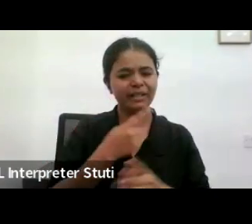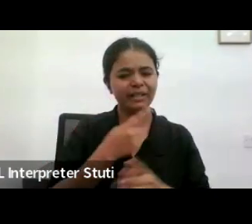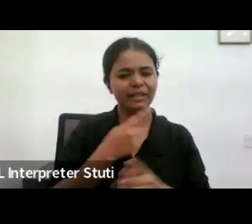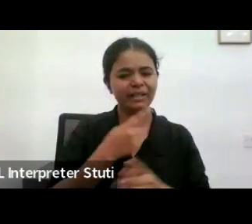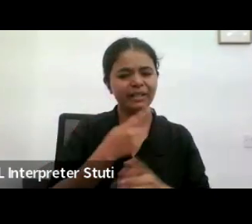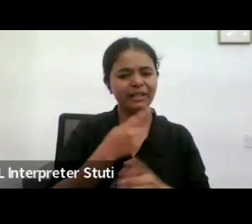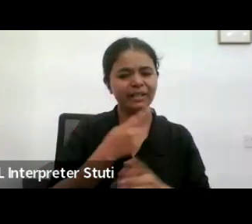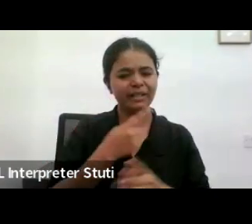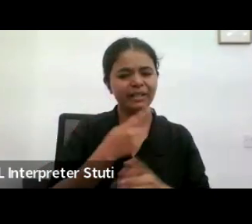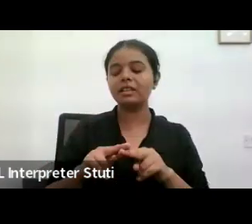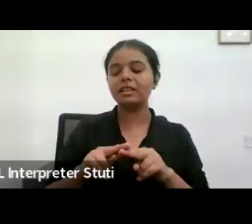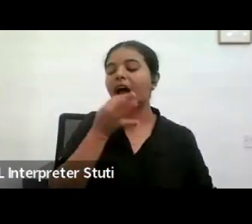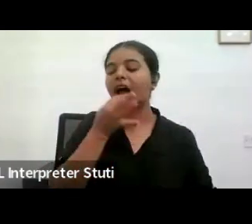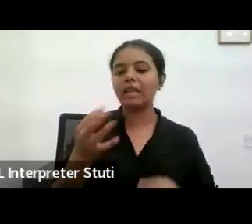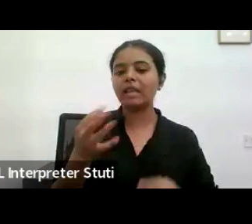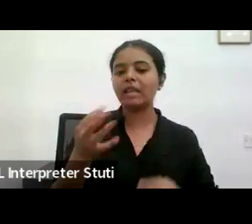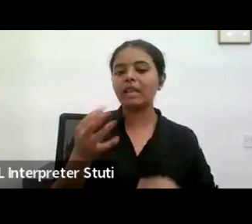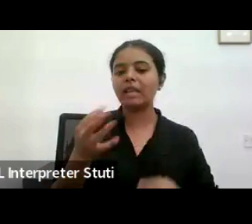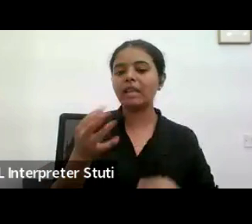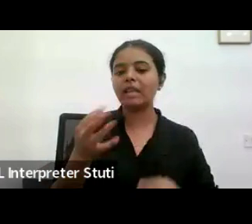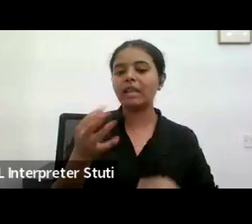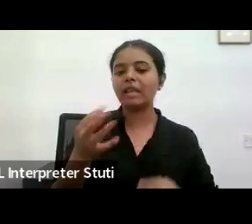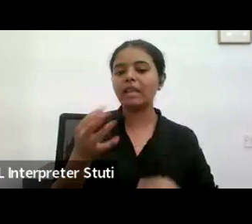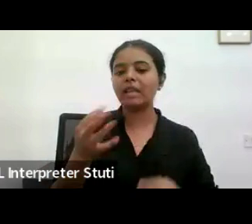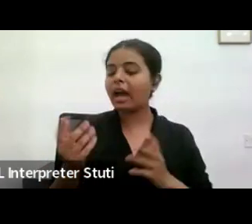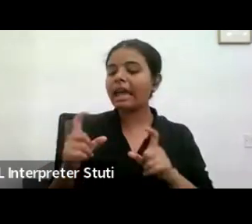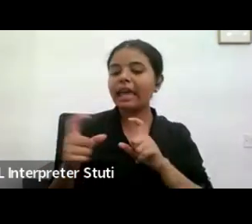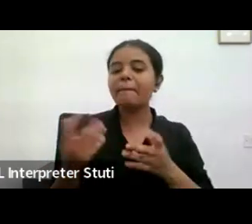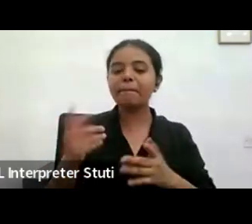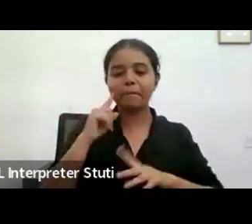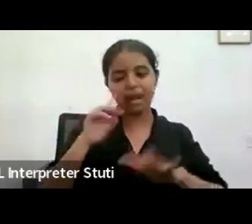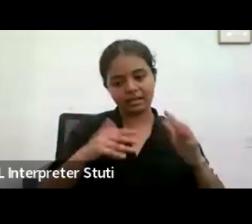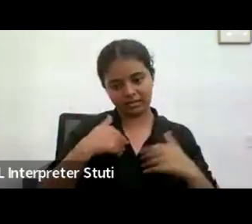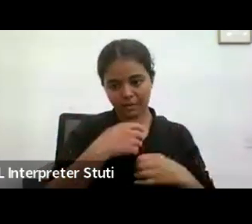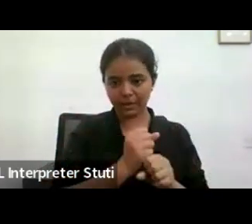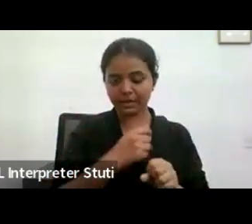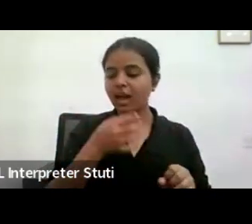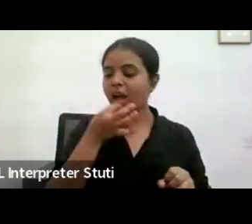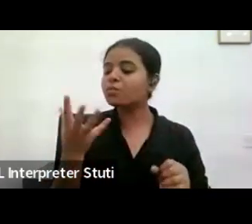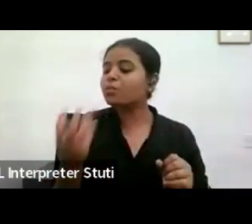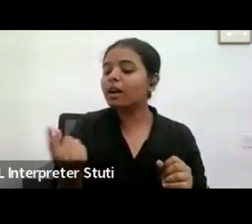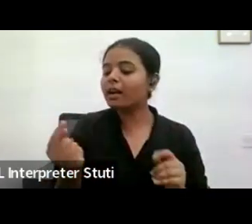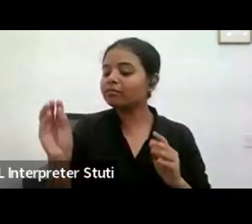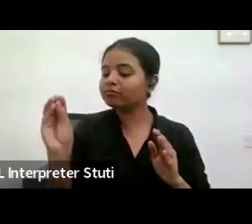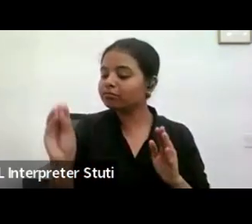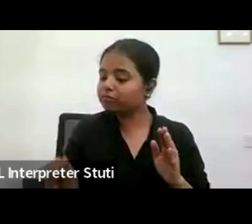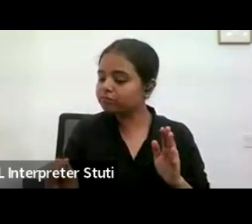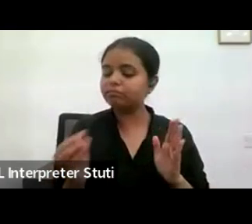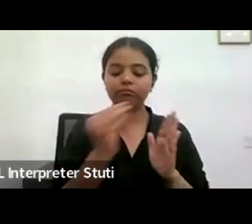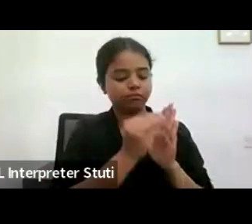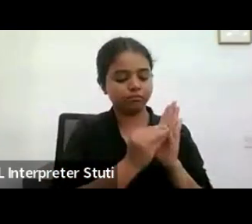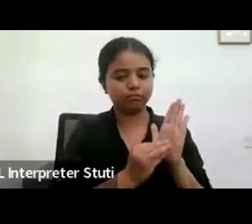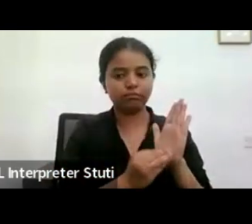with her what the care plan should be, in as much as we do that with all other children, and giving her the